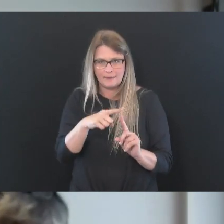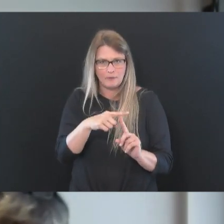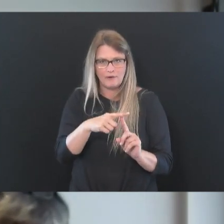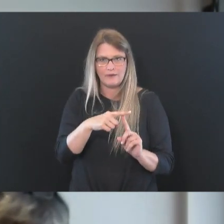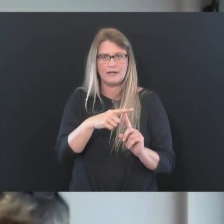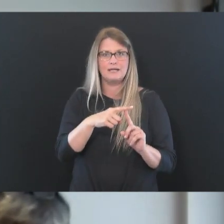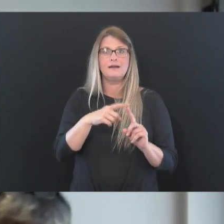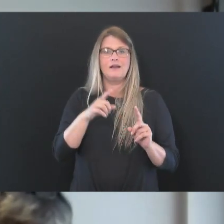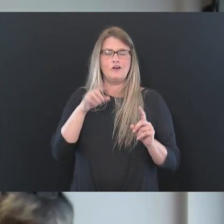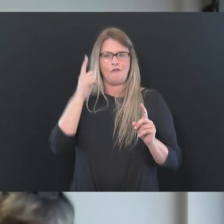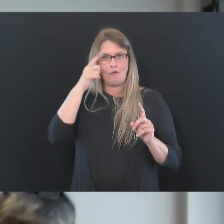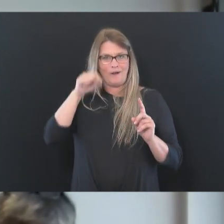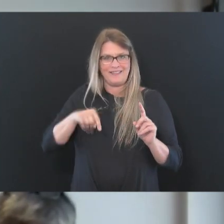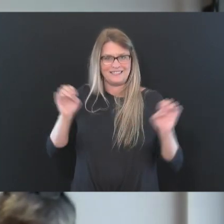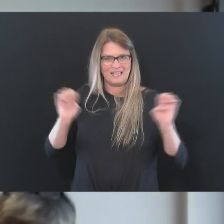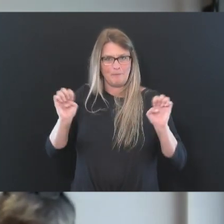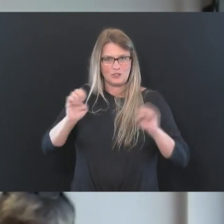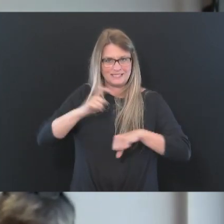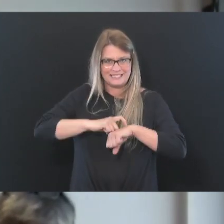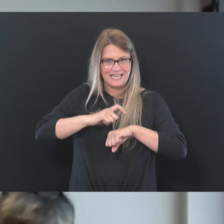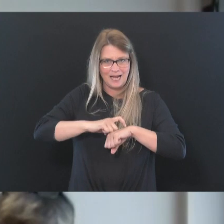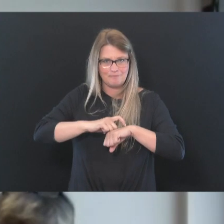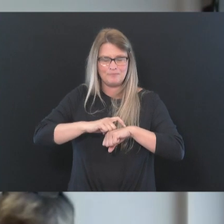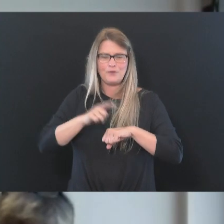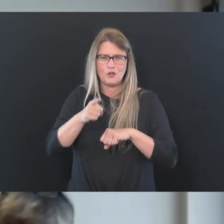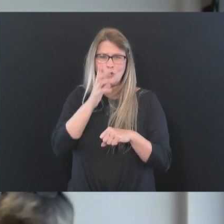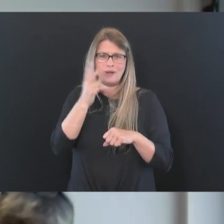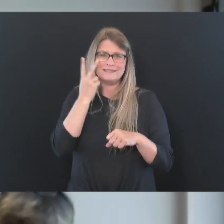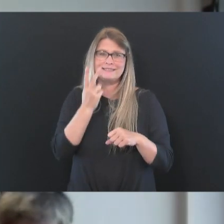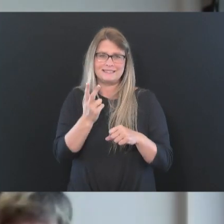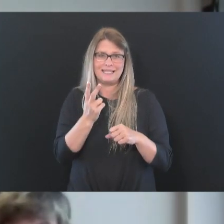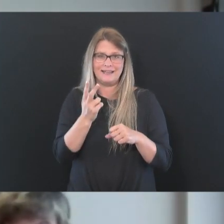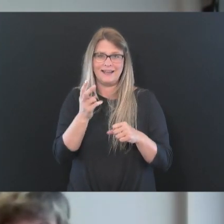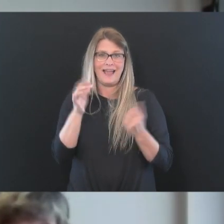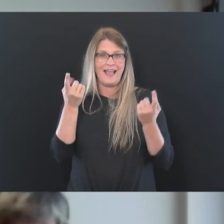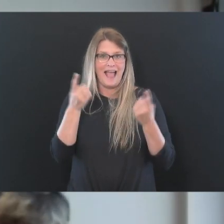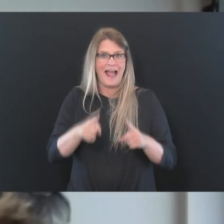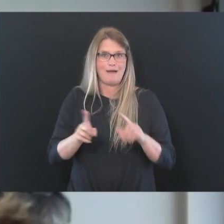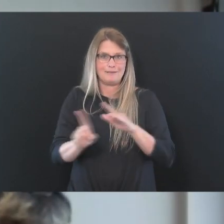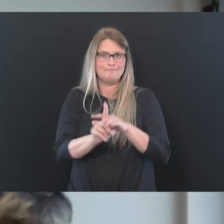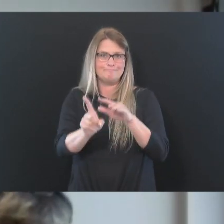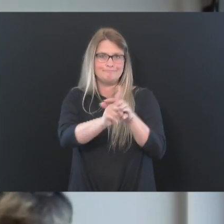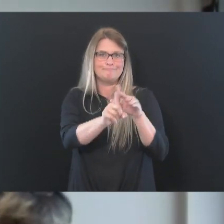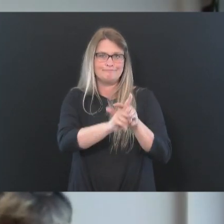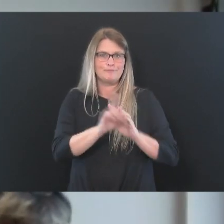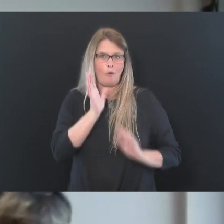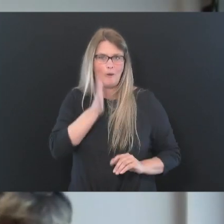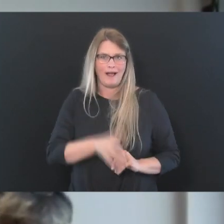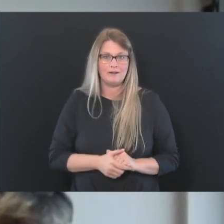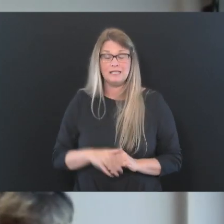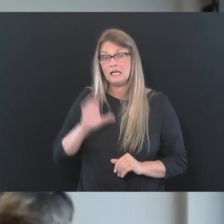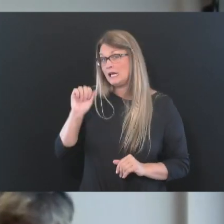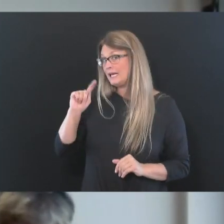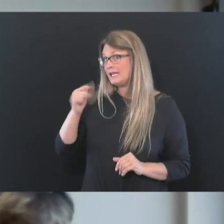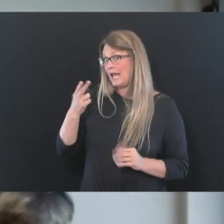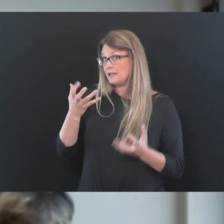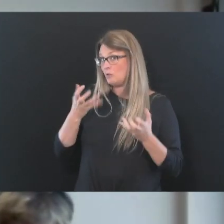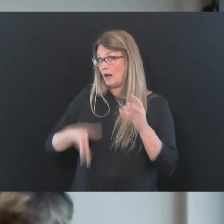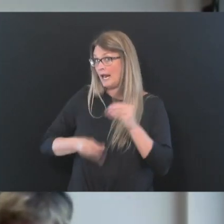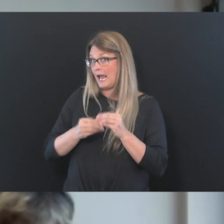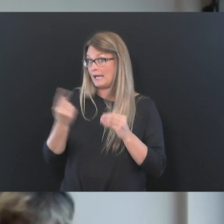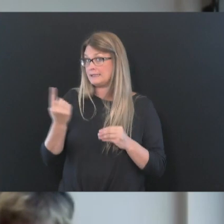emergency period only, but you will see a lot of those that are relaxed. In terms of the recovery, Kathy, do you want to address that?